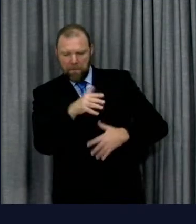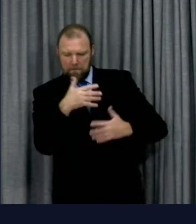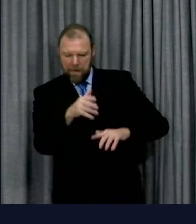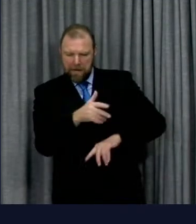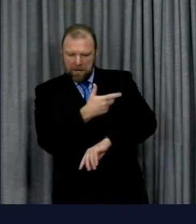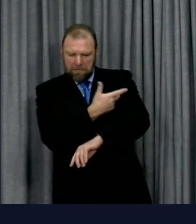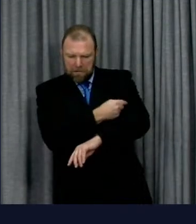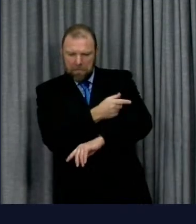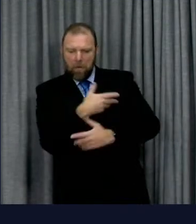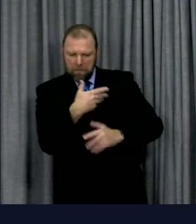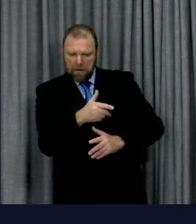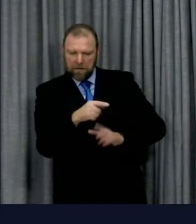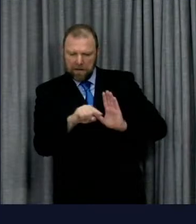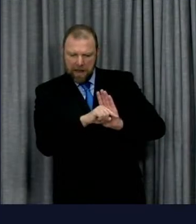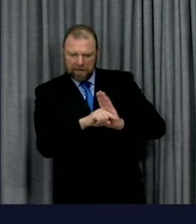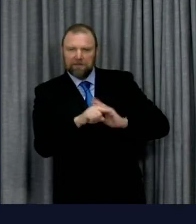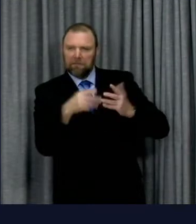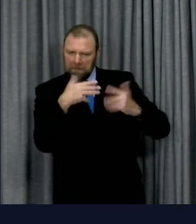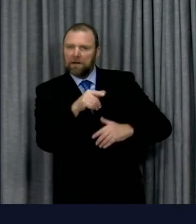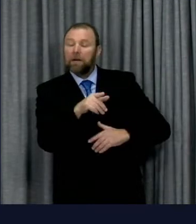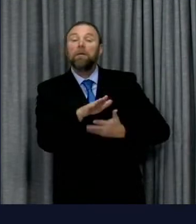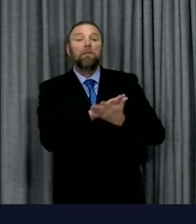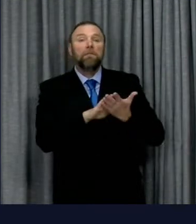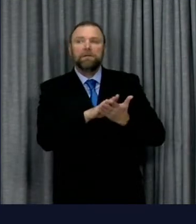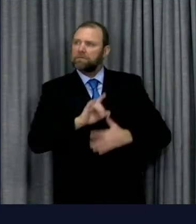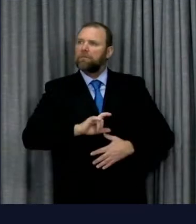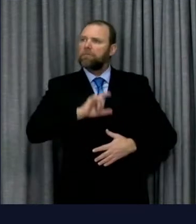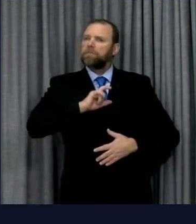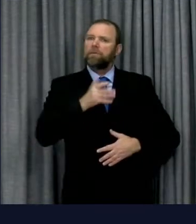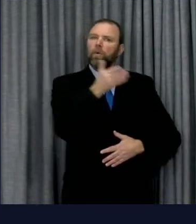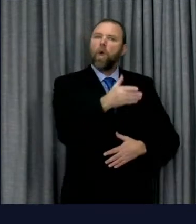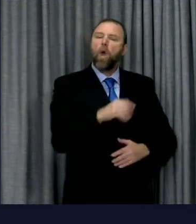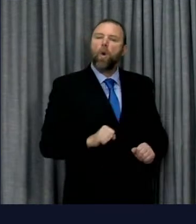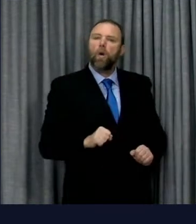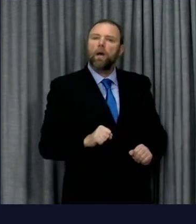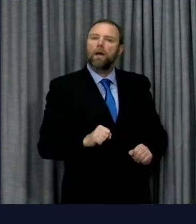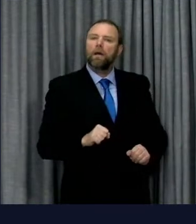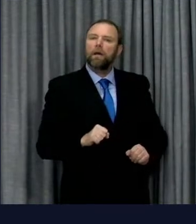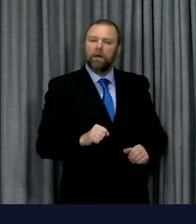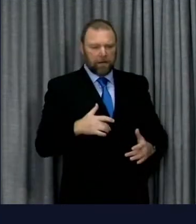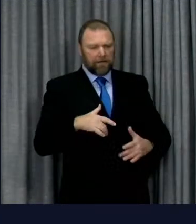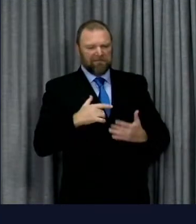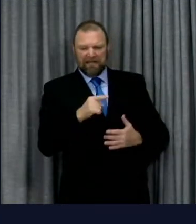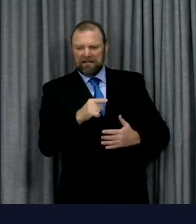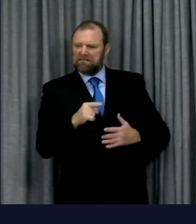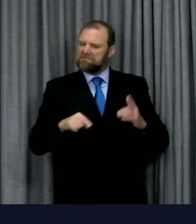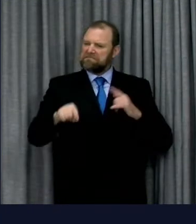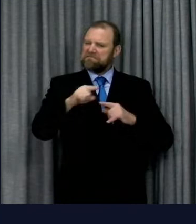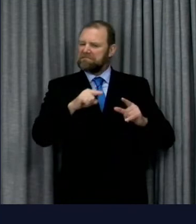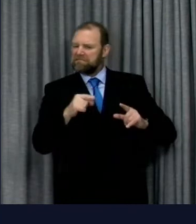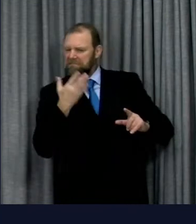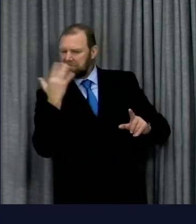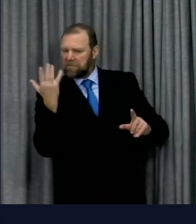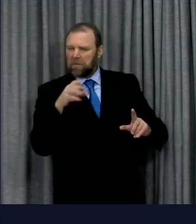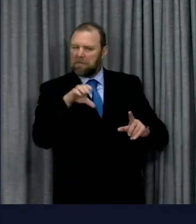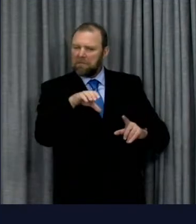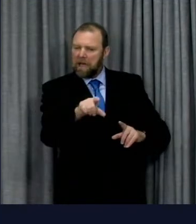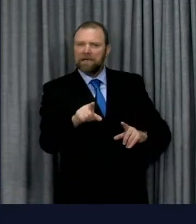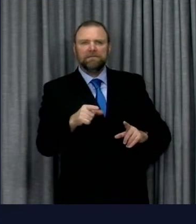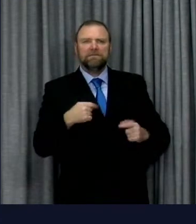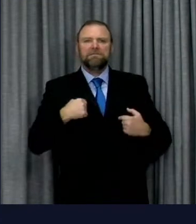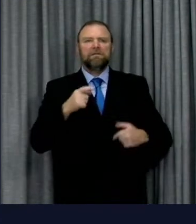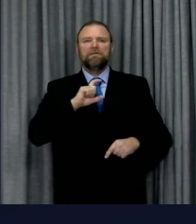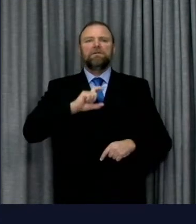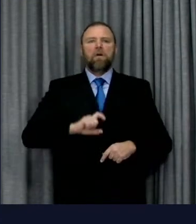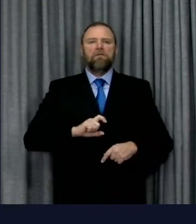taken the same precautions as they have, either by being vaccinated or taking a lateral flow test. That helps to keep them safe, and